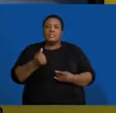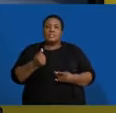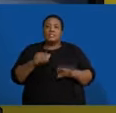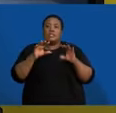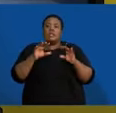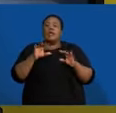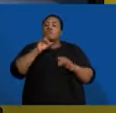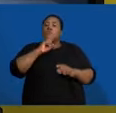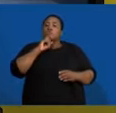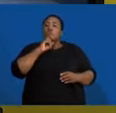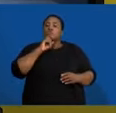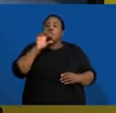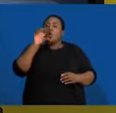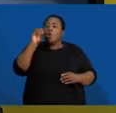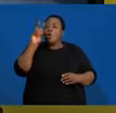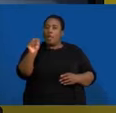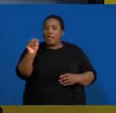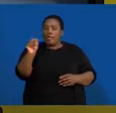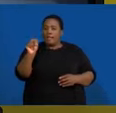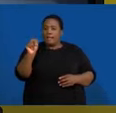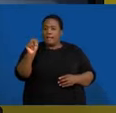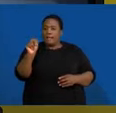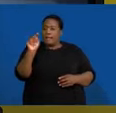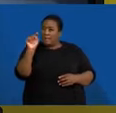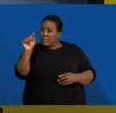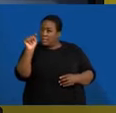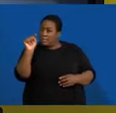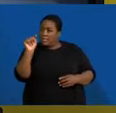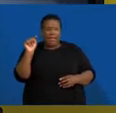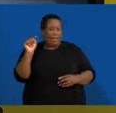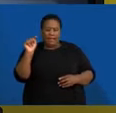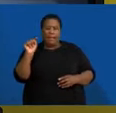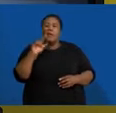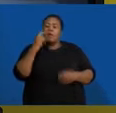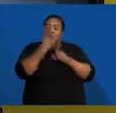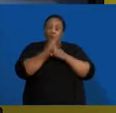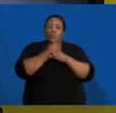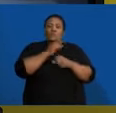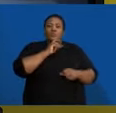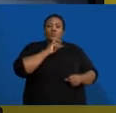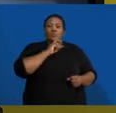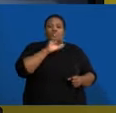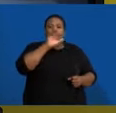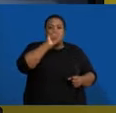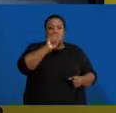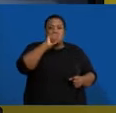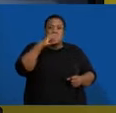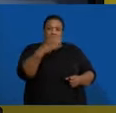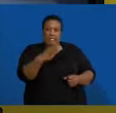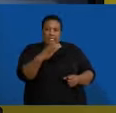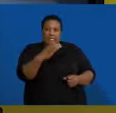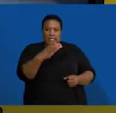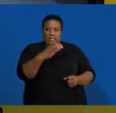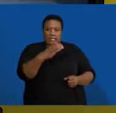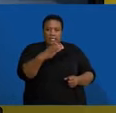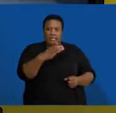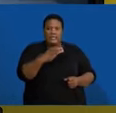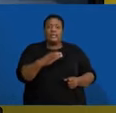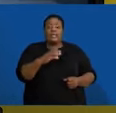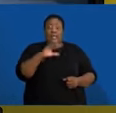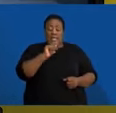the on button when you want to clear the screen. Always use the AC, which means all clear. So if you are in